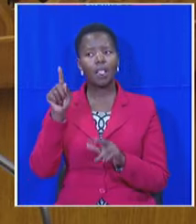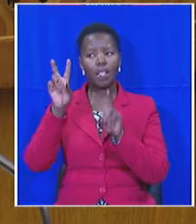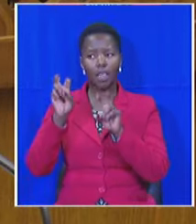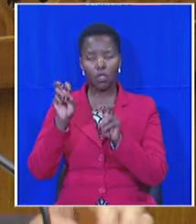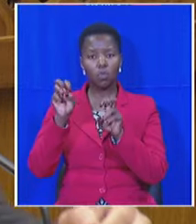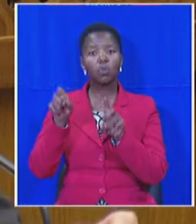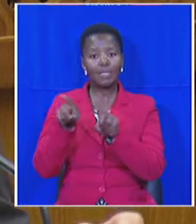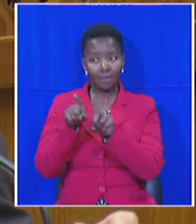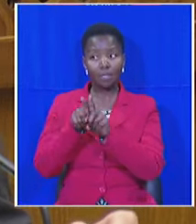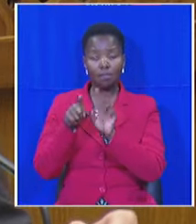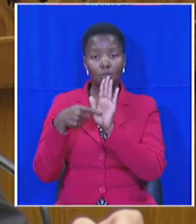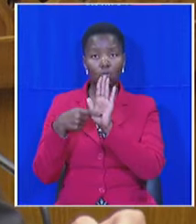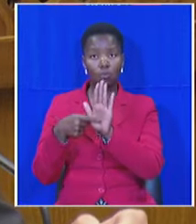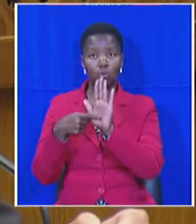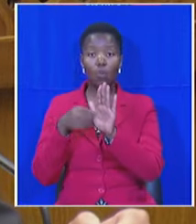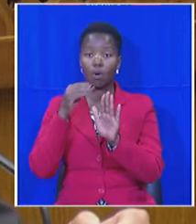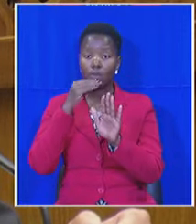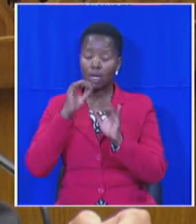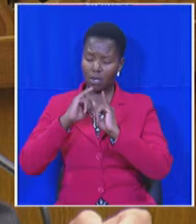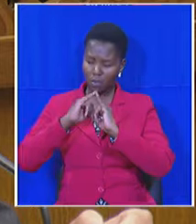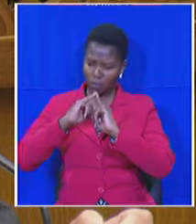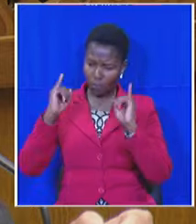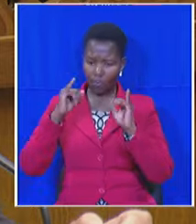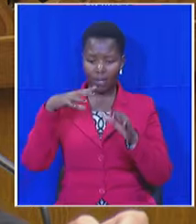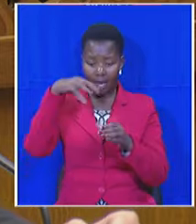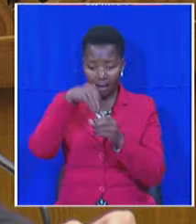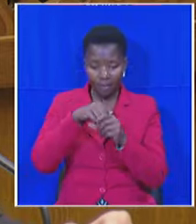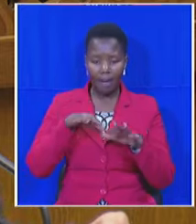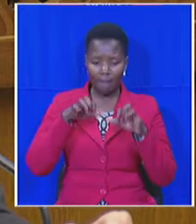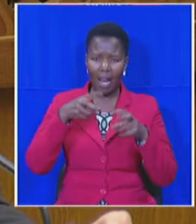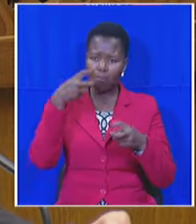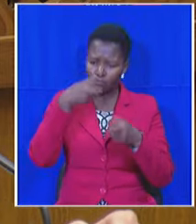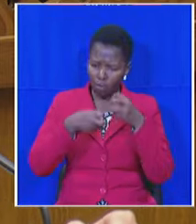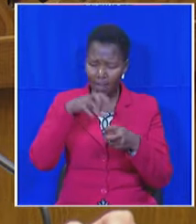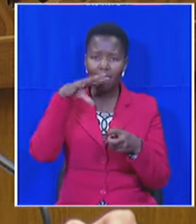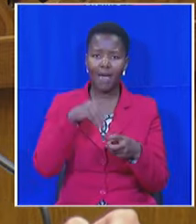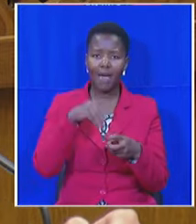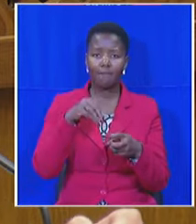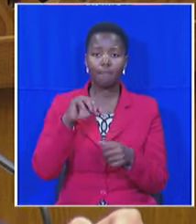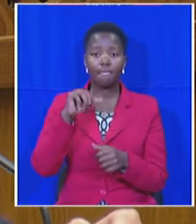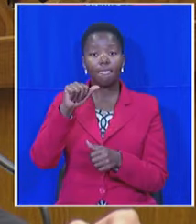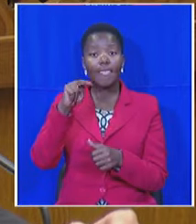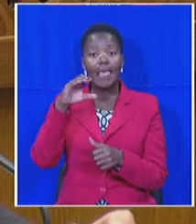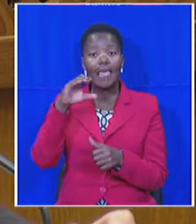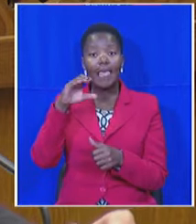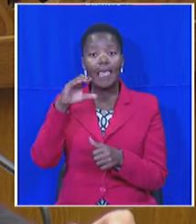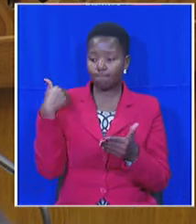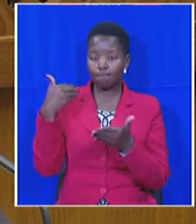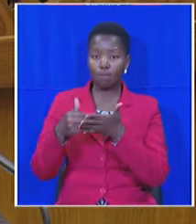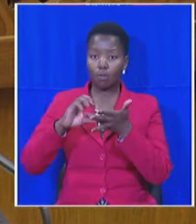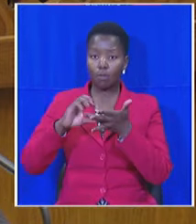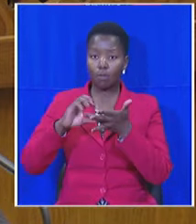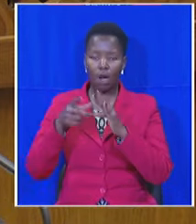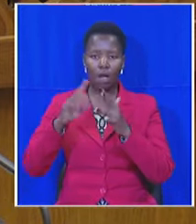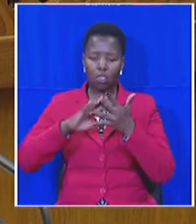merely symptomatic of a deeper structural problem with this parliament. The ANC have sought to actively weaken this House